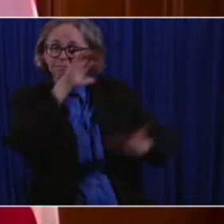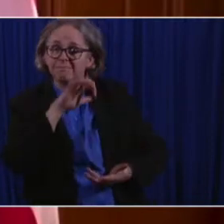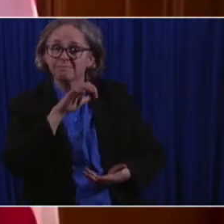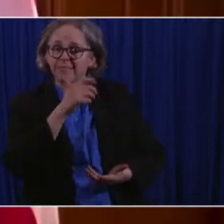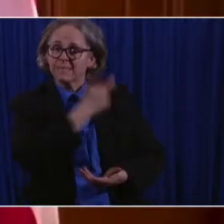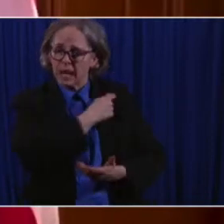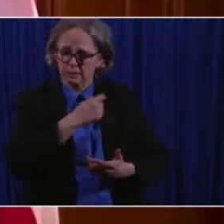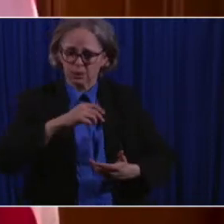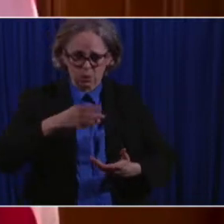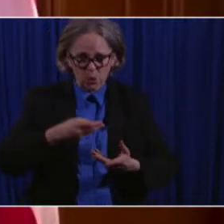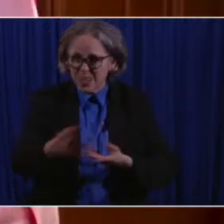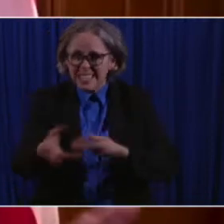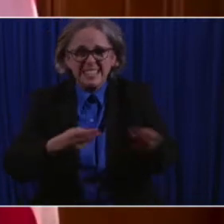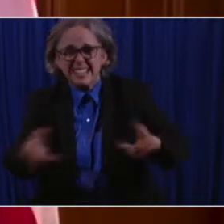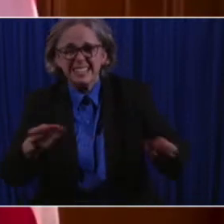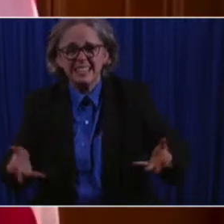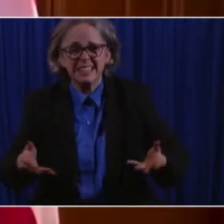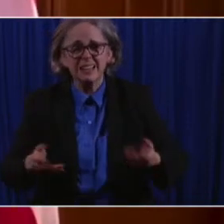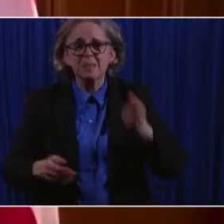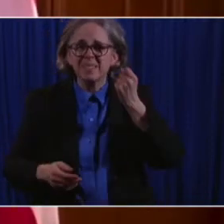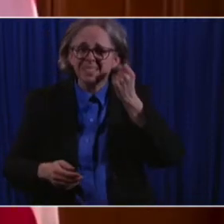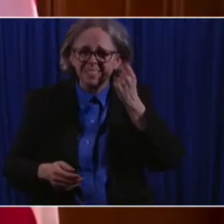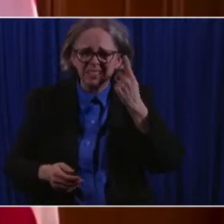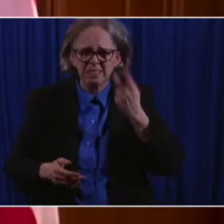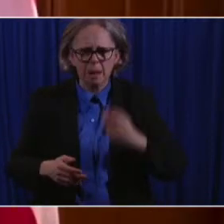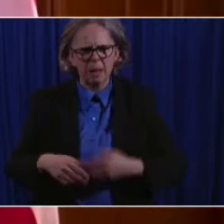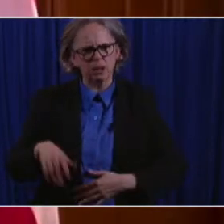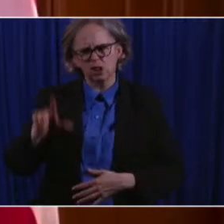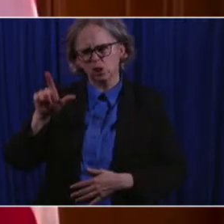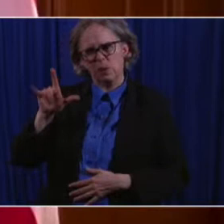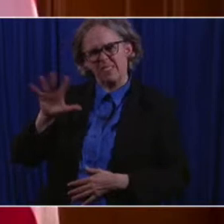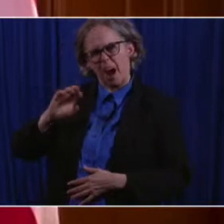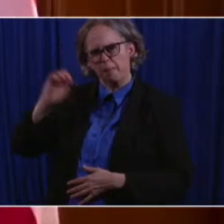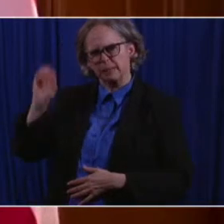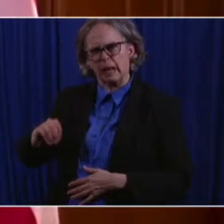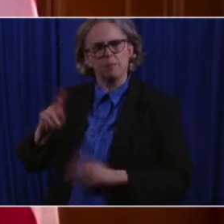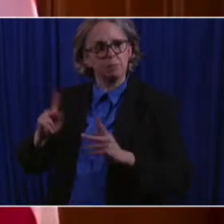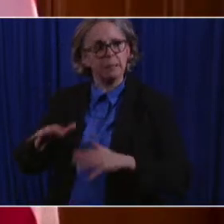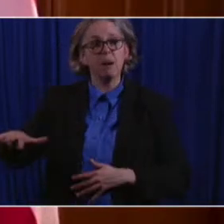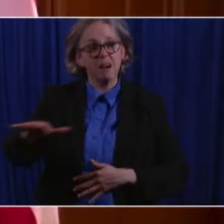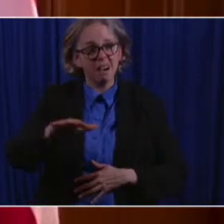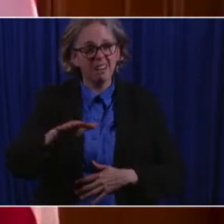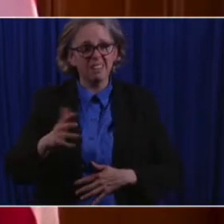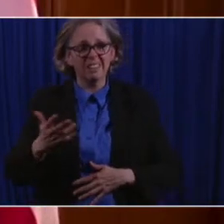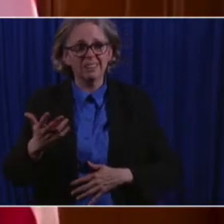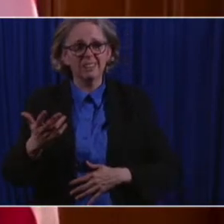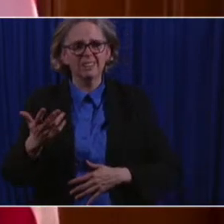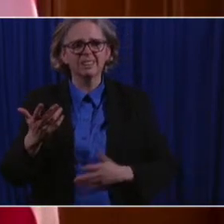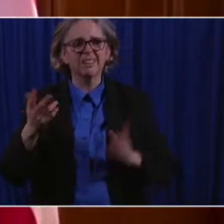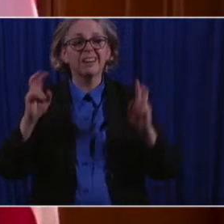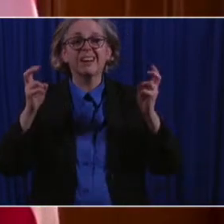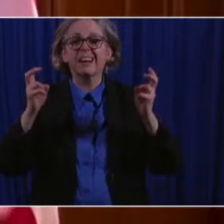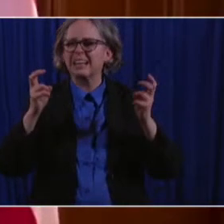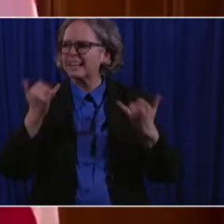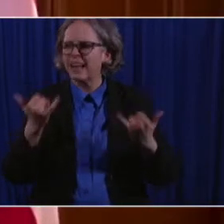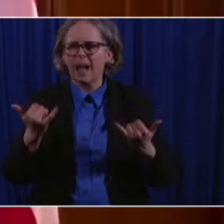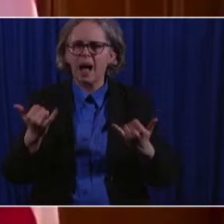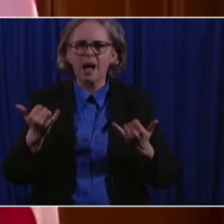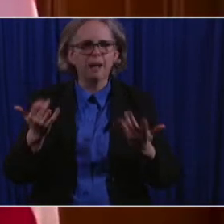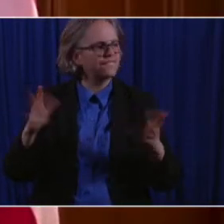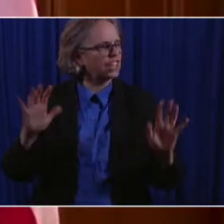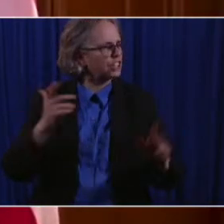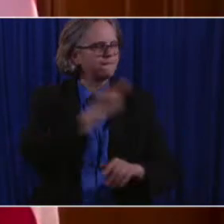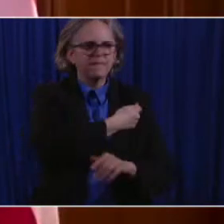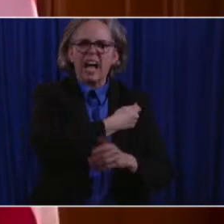we've already taken basically a fourth of the people out of the game in the sense of not being able to spread it much and not being able to go